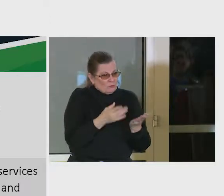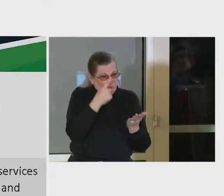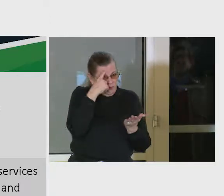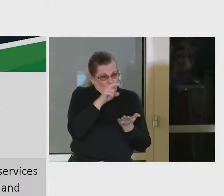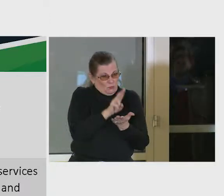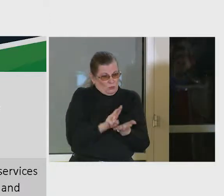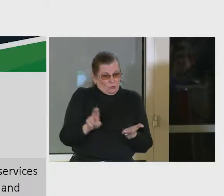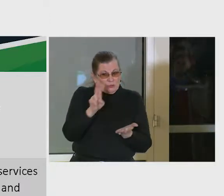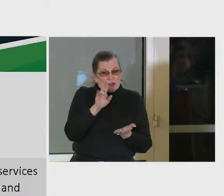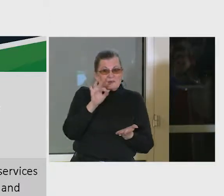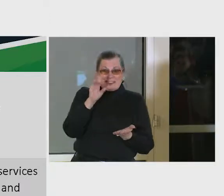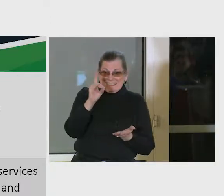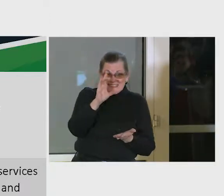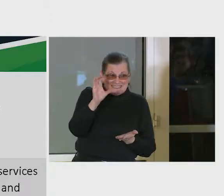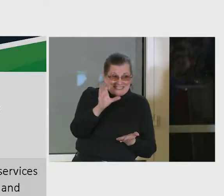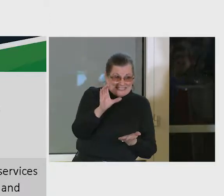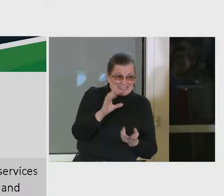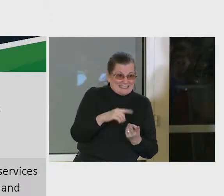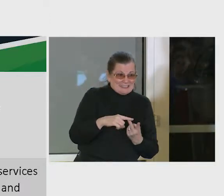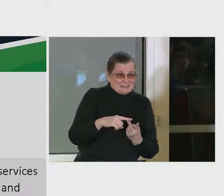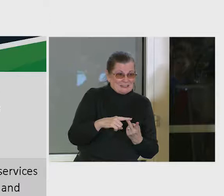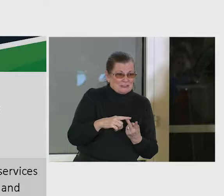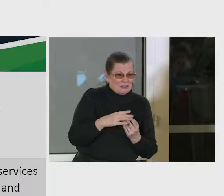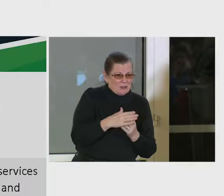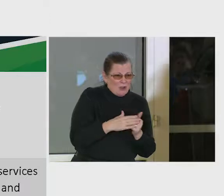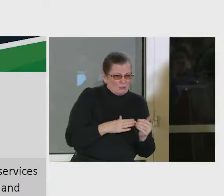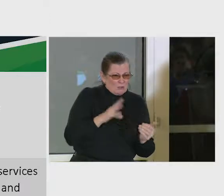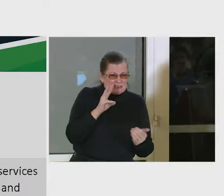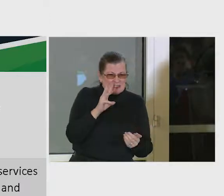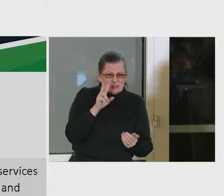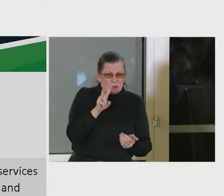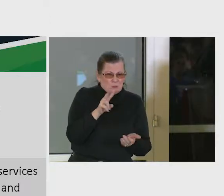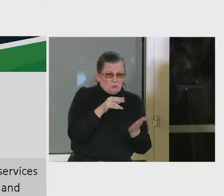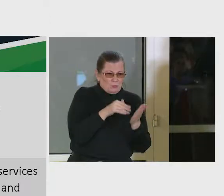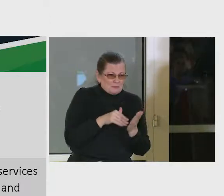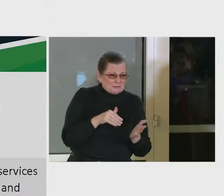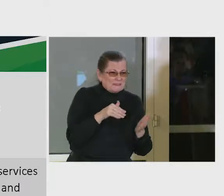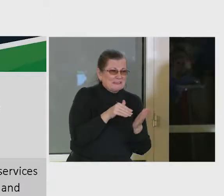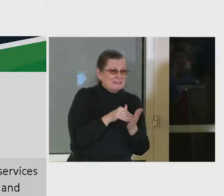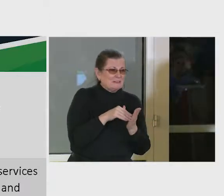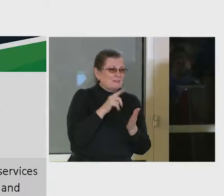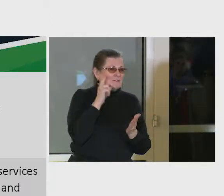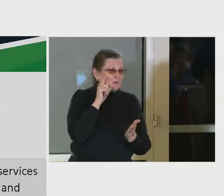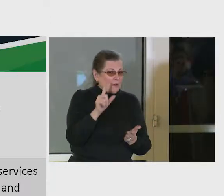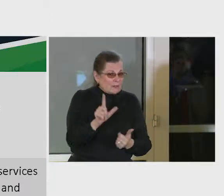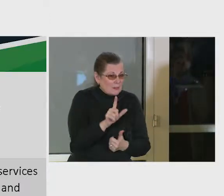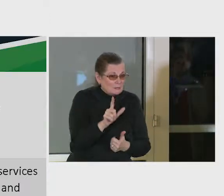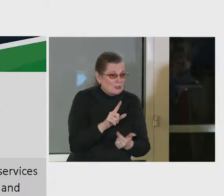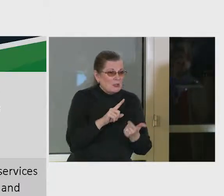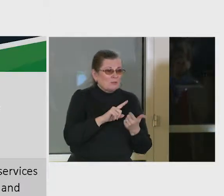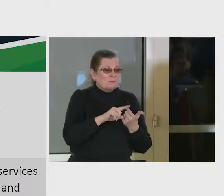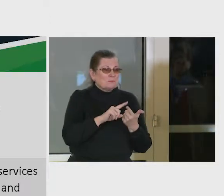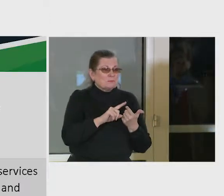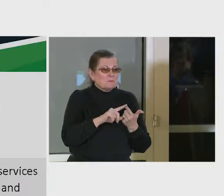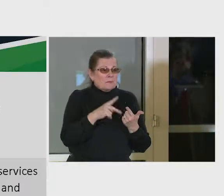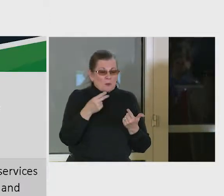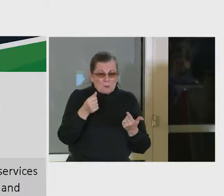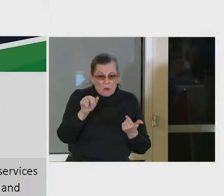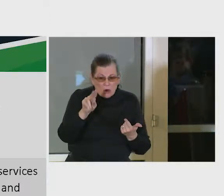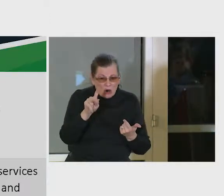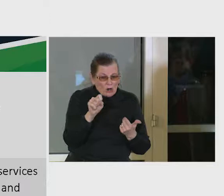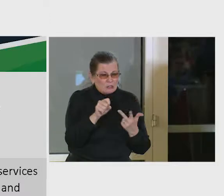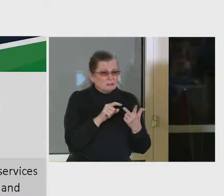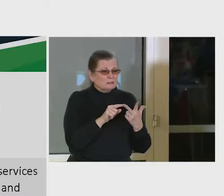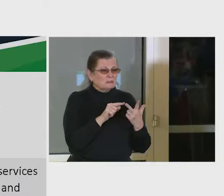Columbia. Nearly $62 million in library services, $41 million for parks. And we made a significant investment in this year